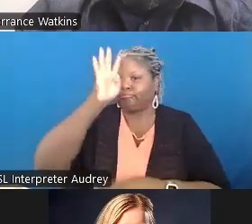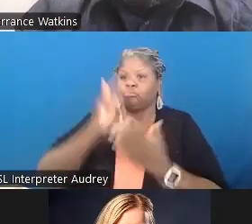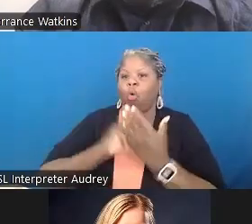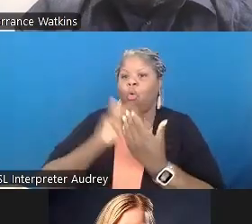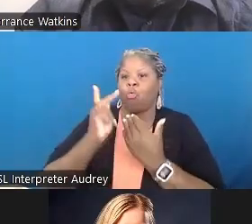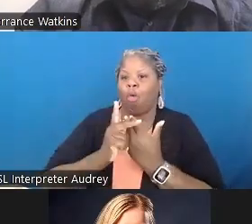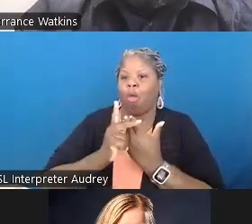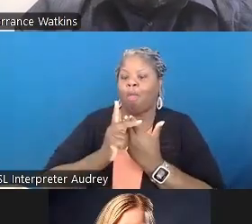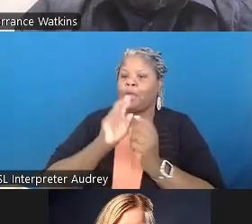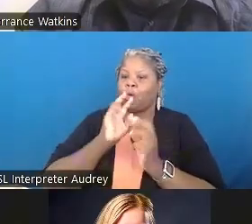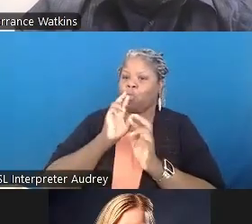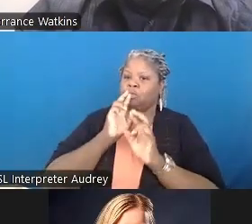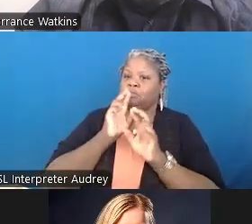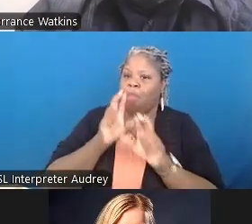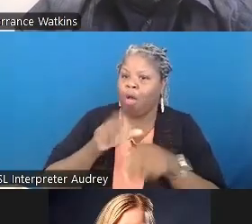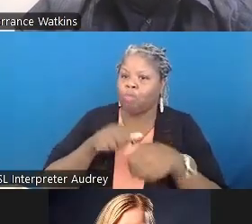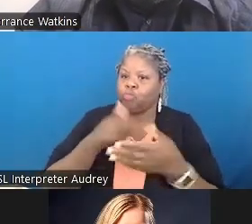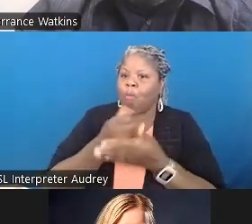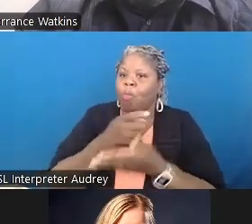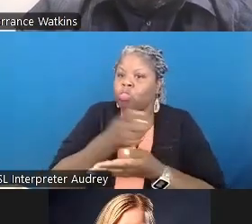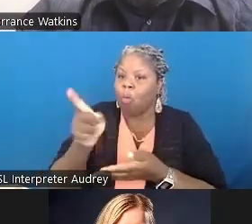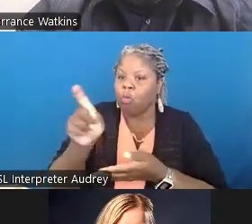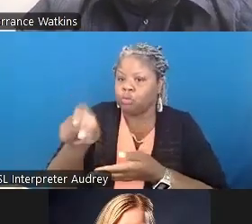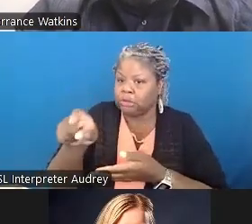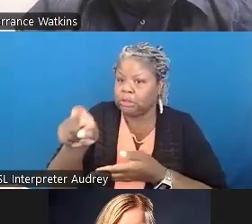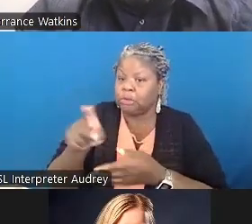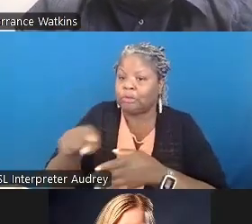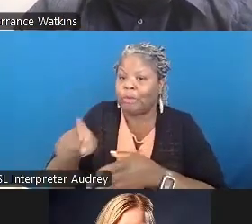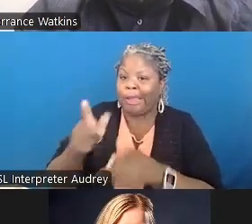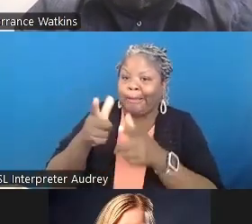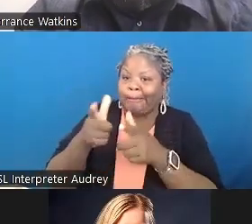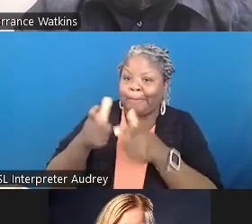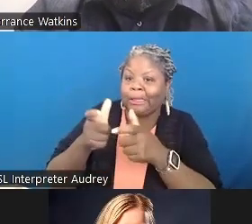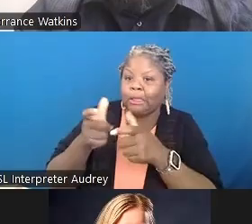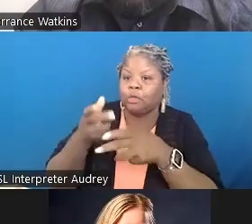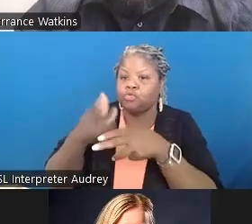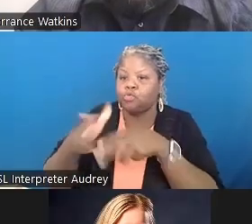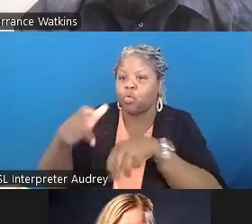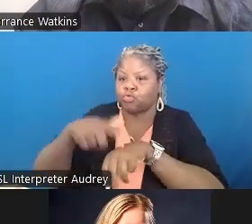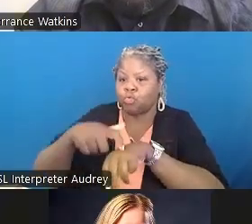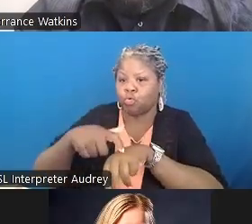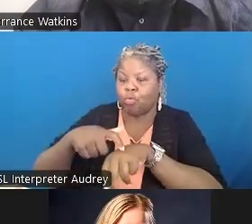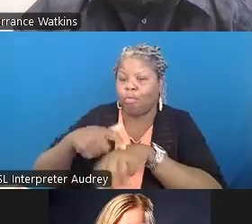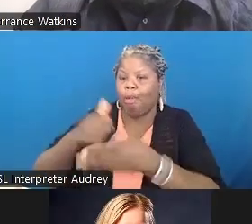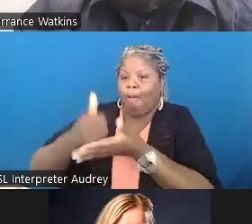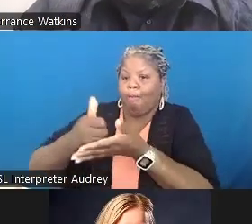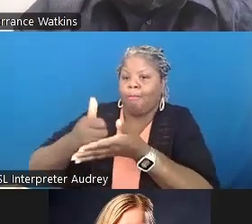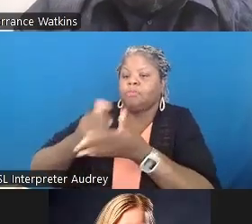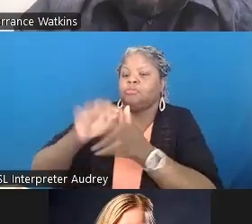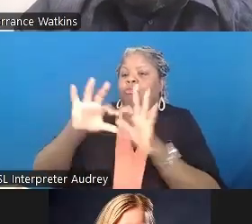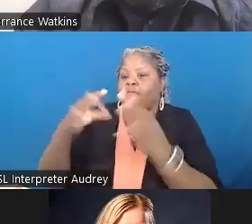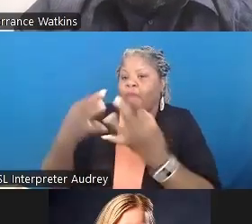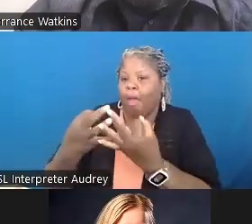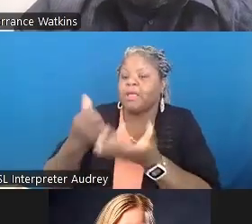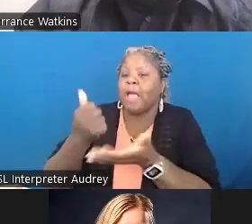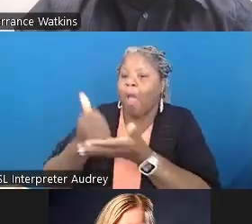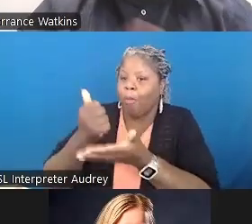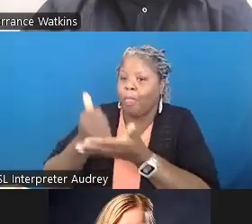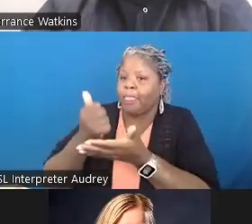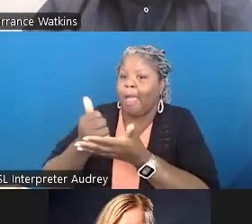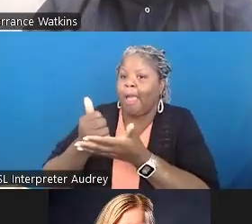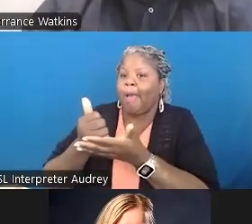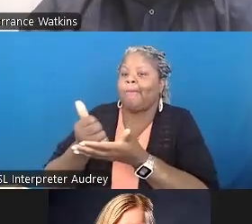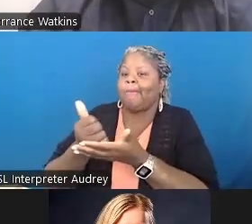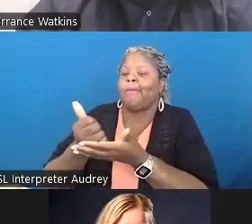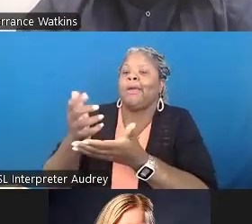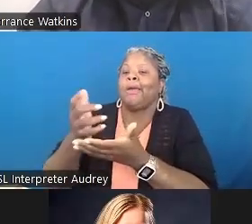rapidly respond to these needs and provide immediate, short-term assistance to families to help them rapidly transition